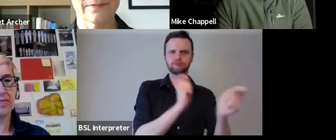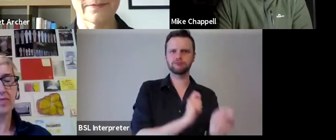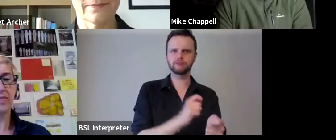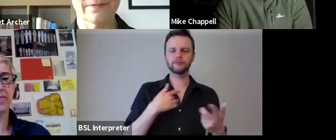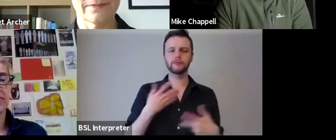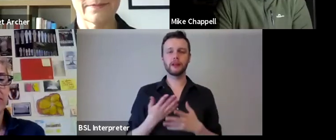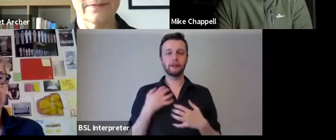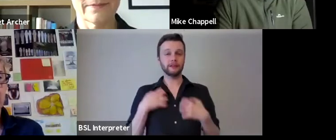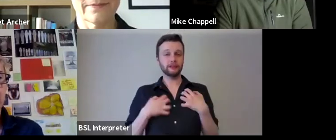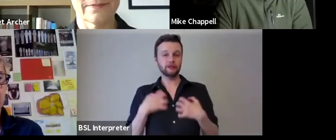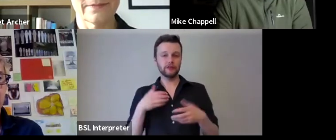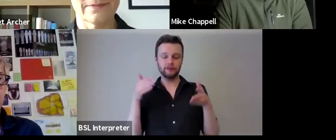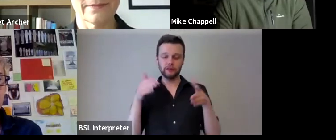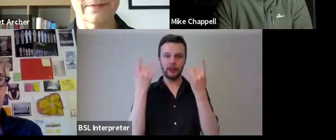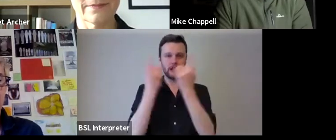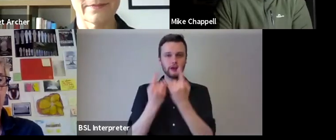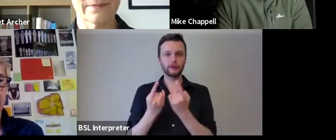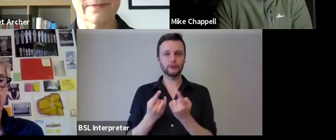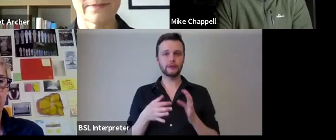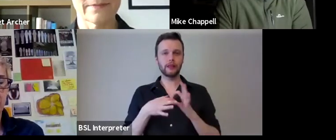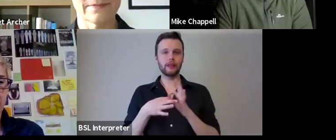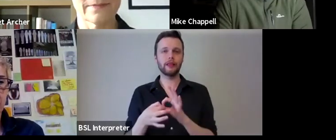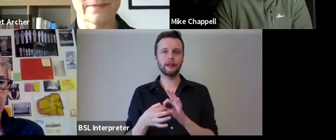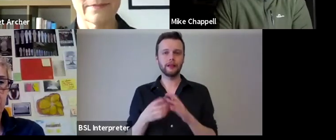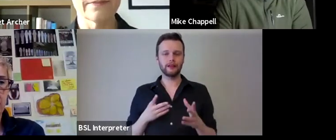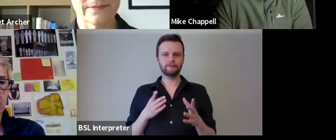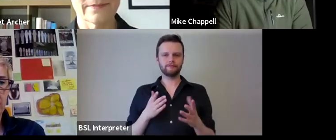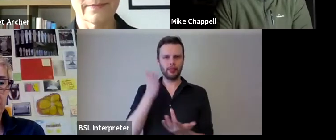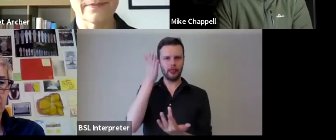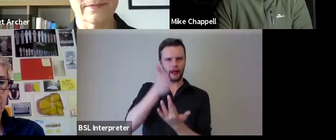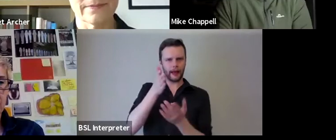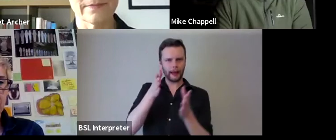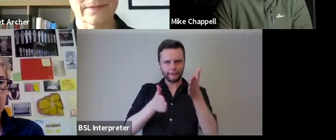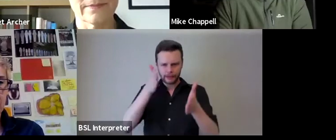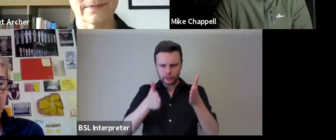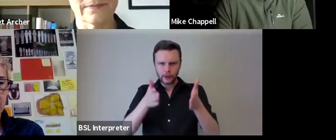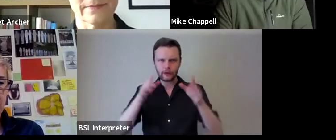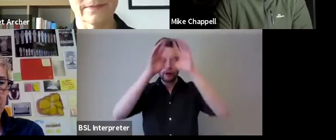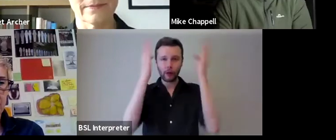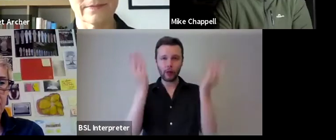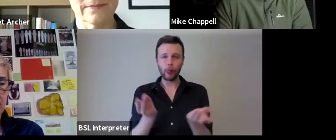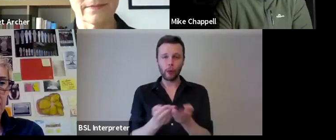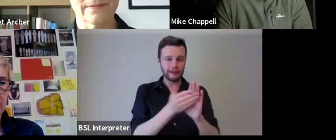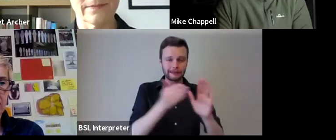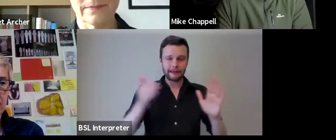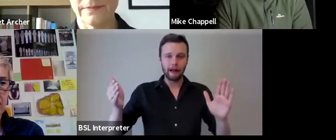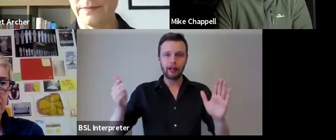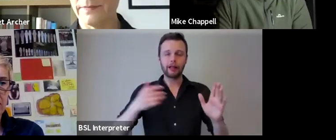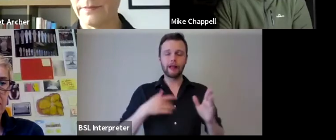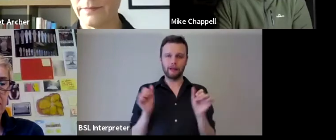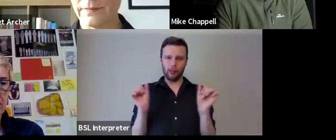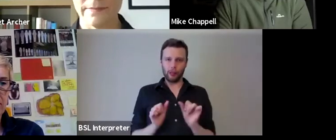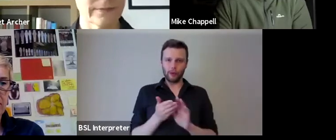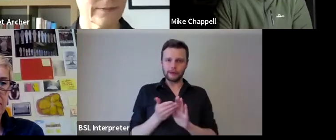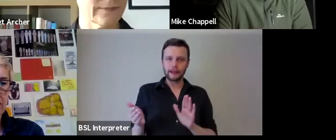especially interested in kind of issues such as the in-between on a kind of a global scale, a local scale, and also a